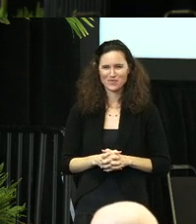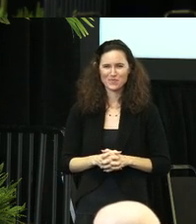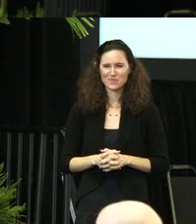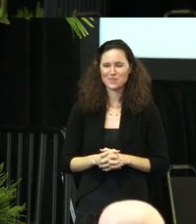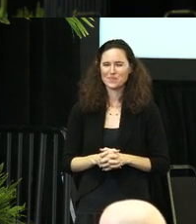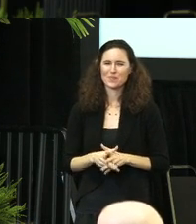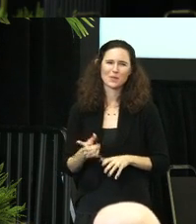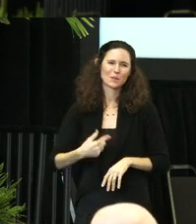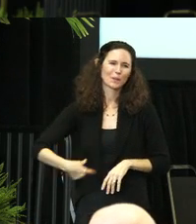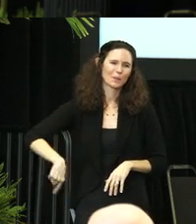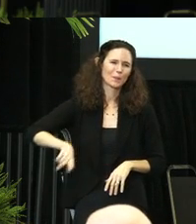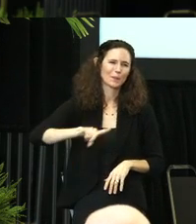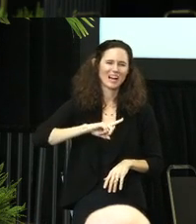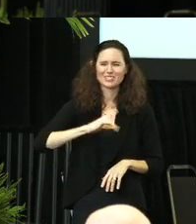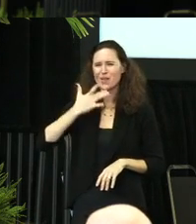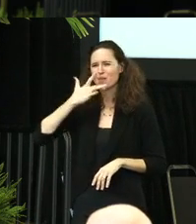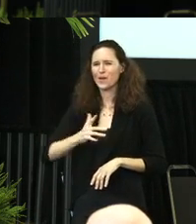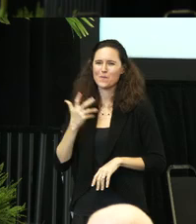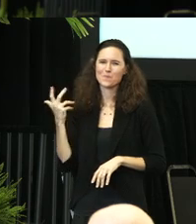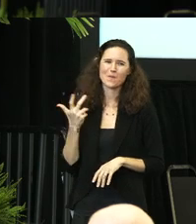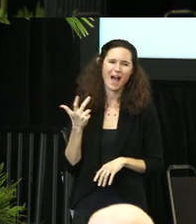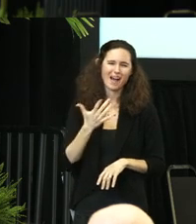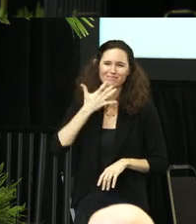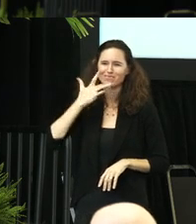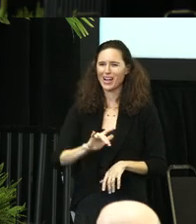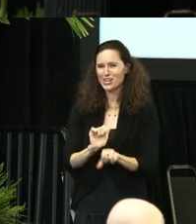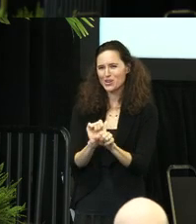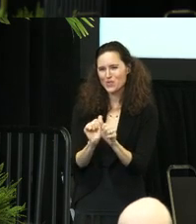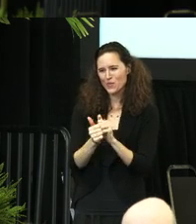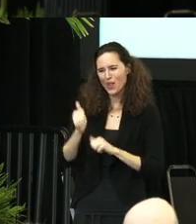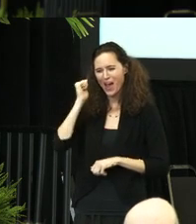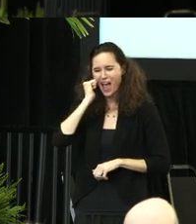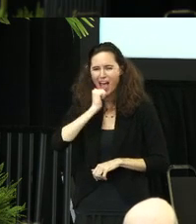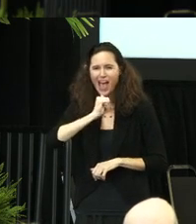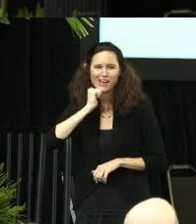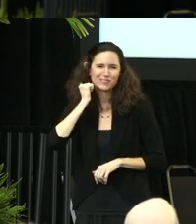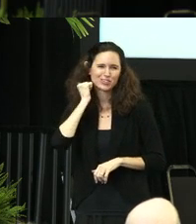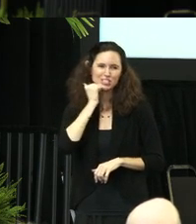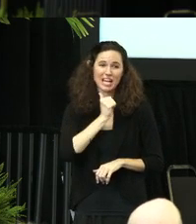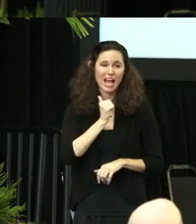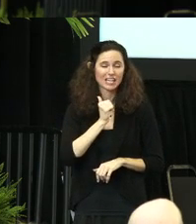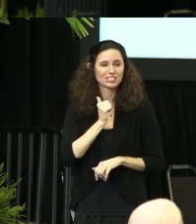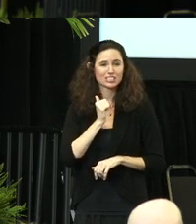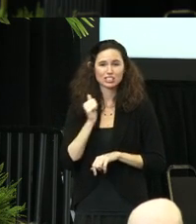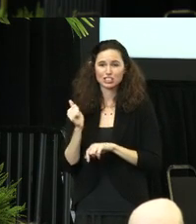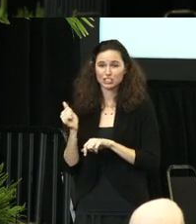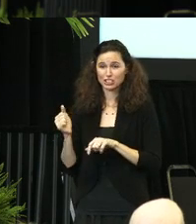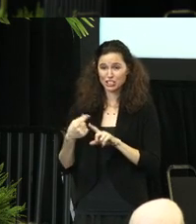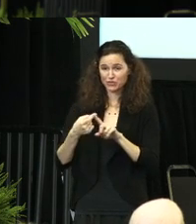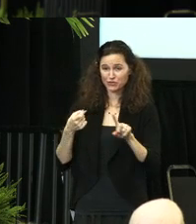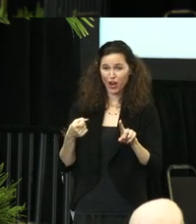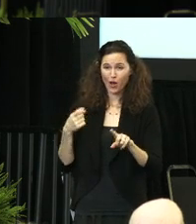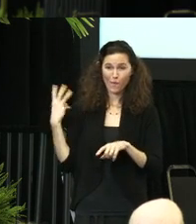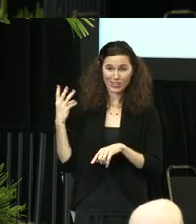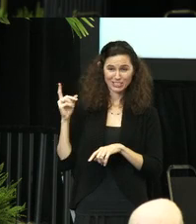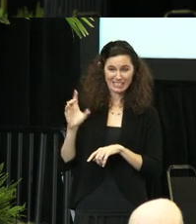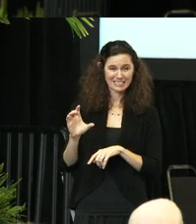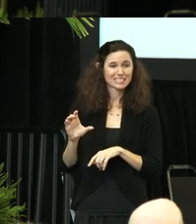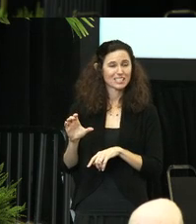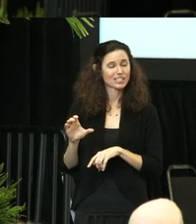We are so lucky to have her. I'm privileged to work with her every day, and she comes to us from Washington, D.C., where she